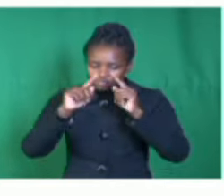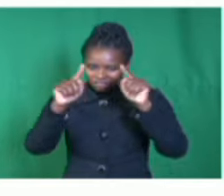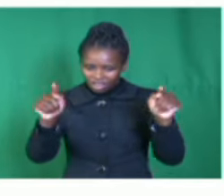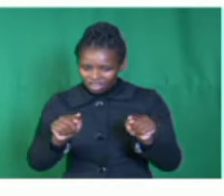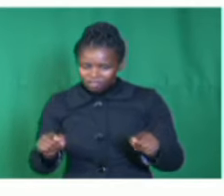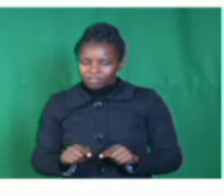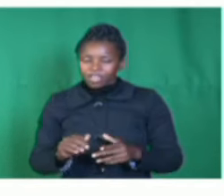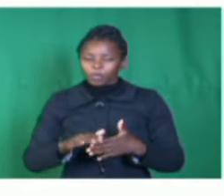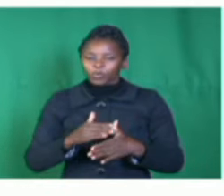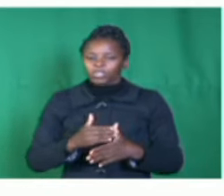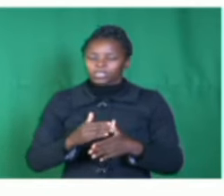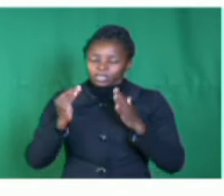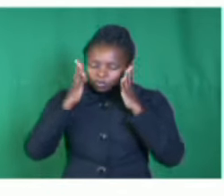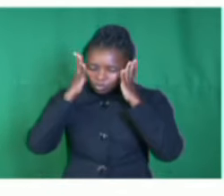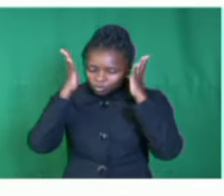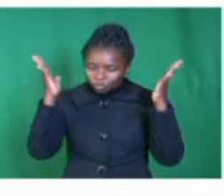Eswatini